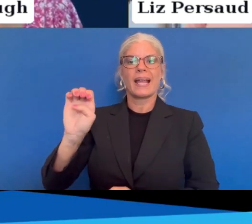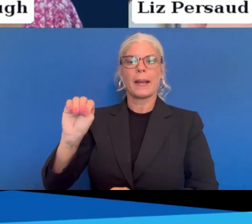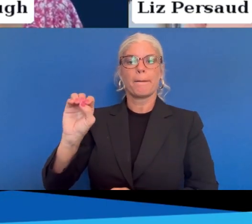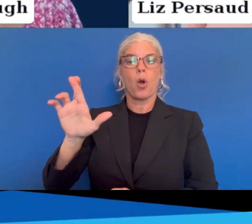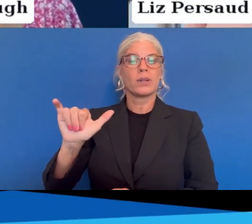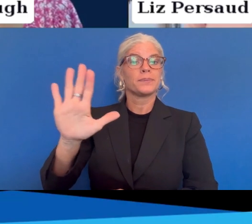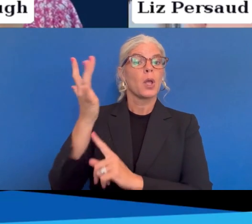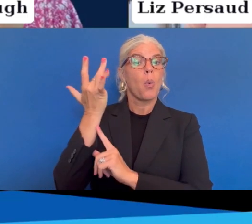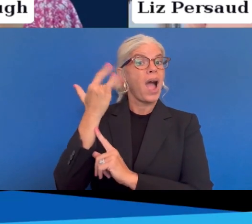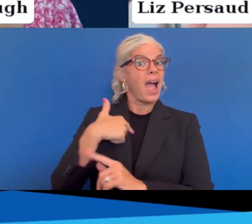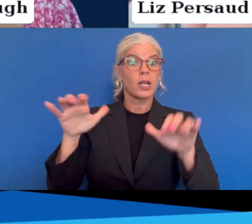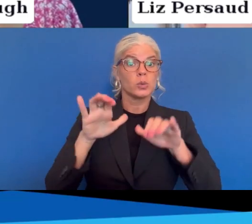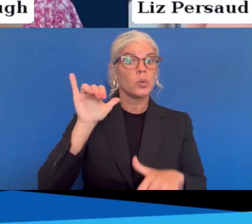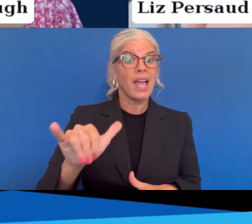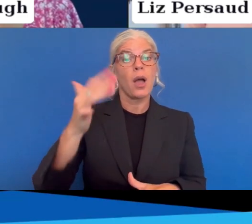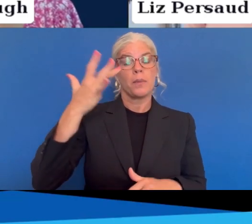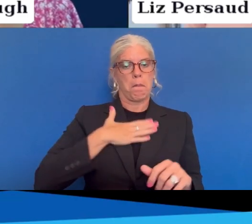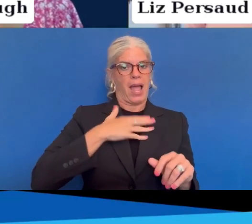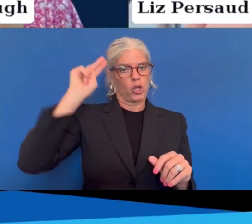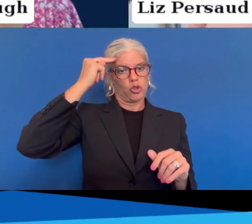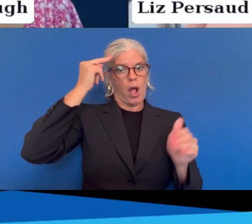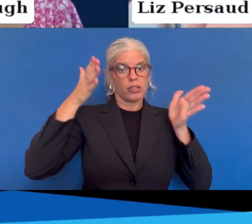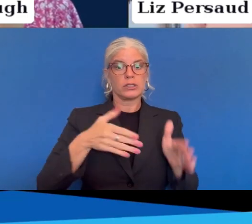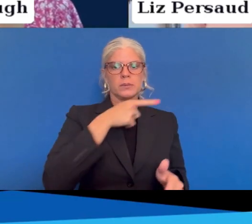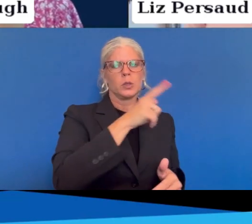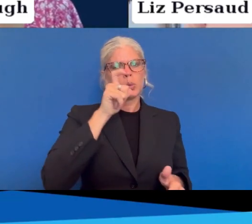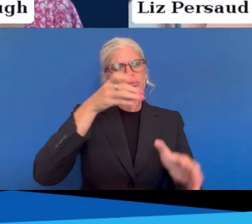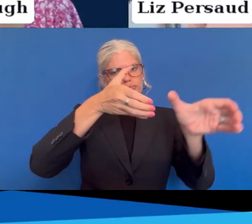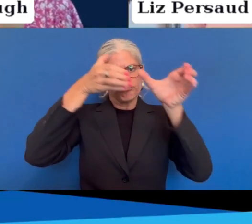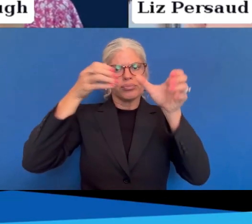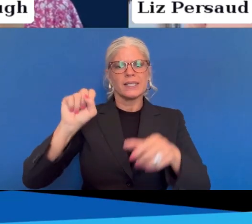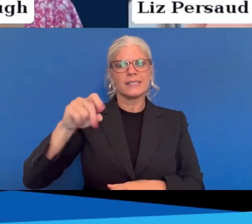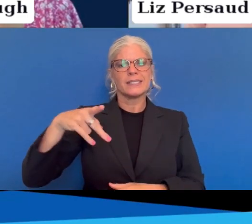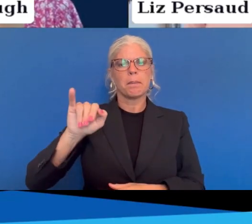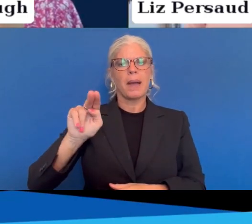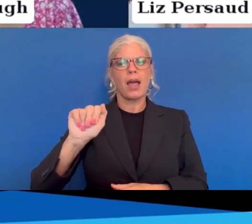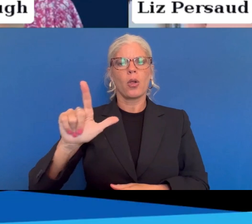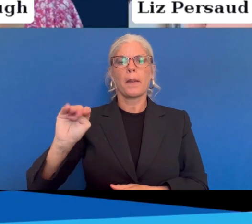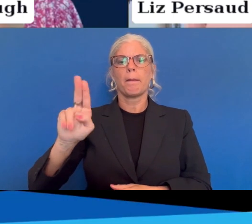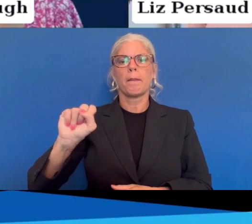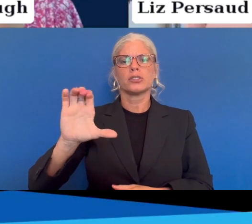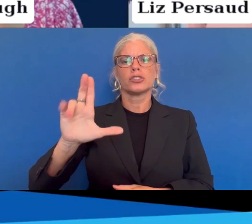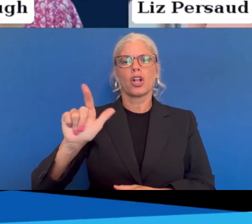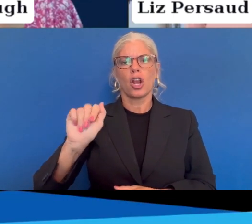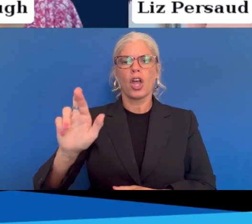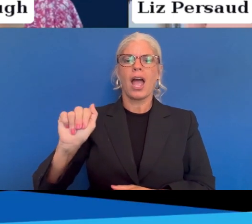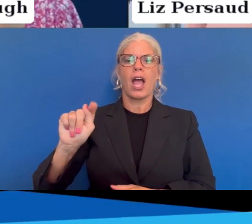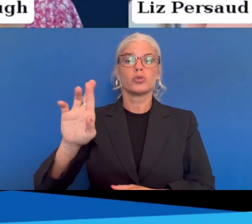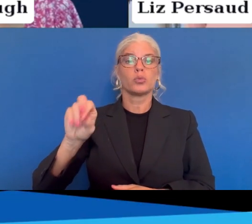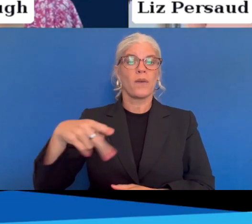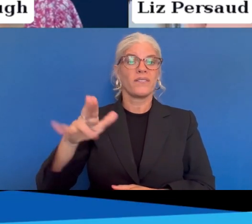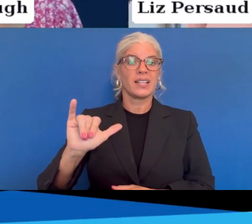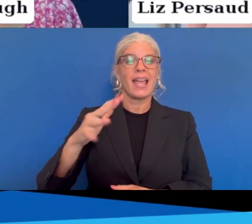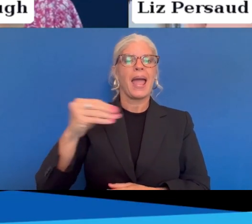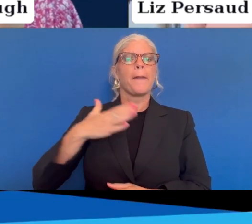care from Northside Hospital in Atlanta to Emory. The reason why I did that is because my neurologist, who